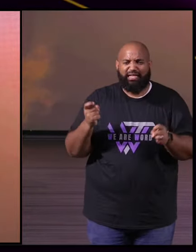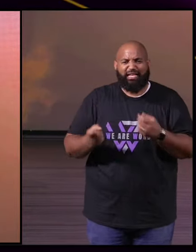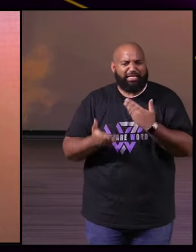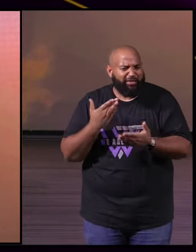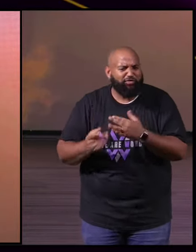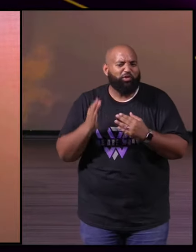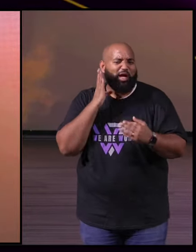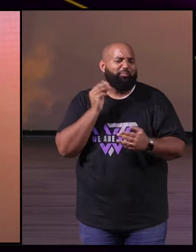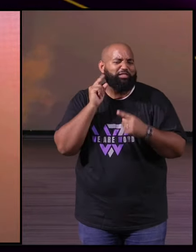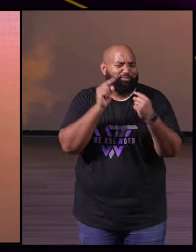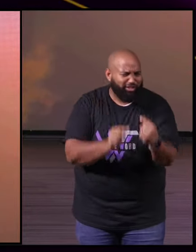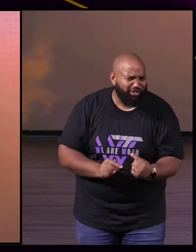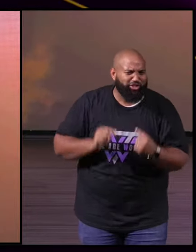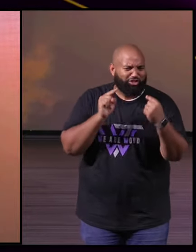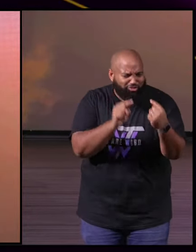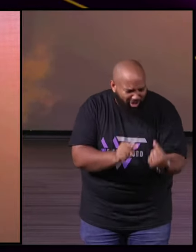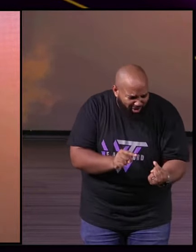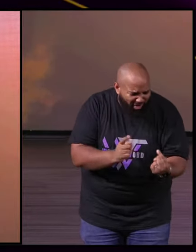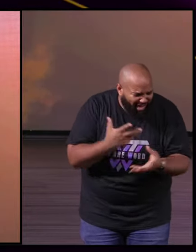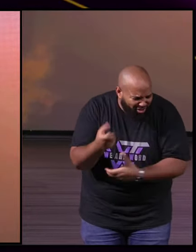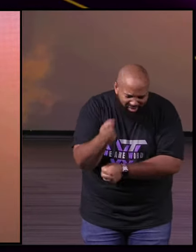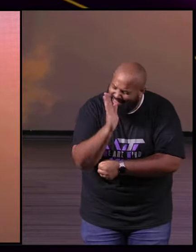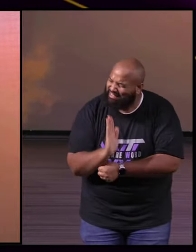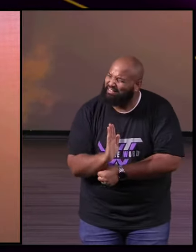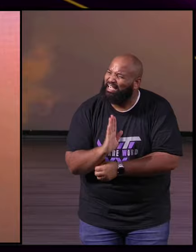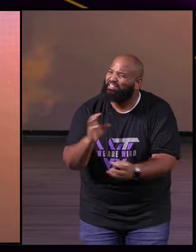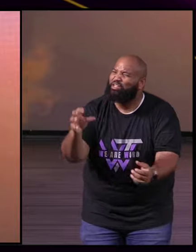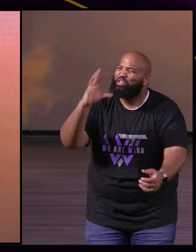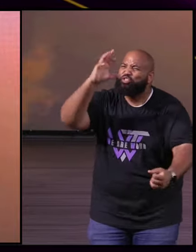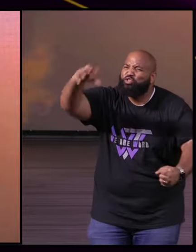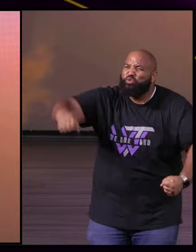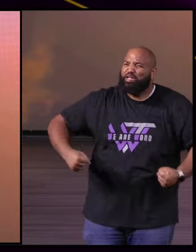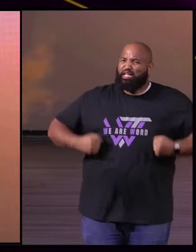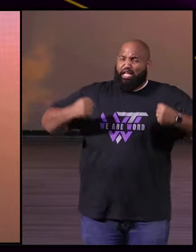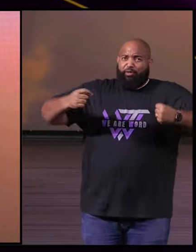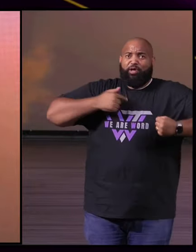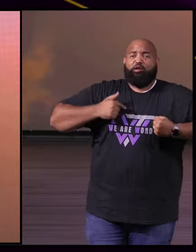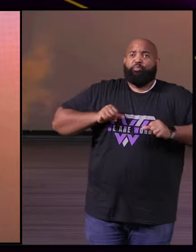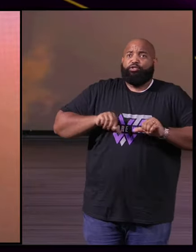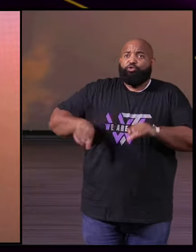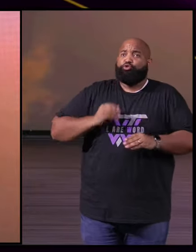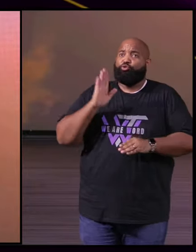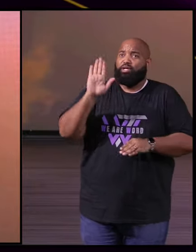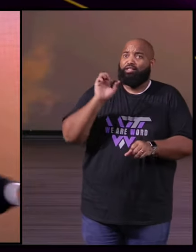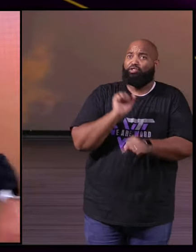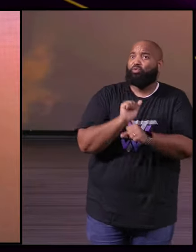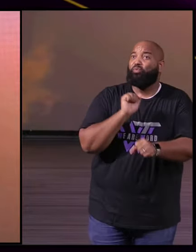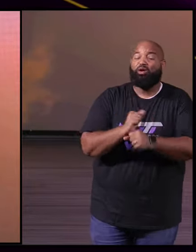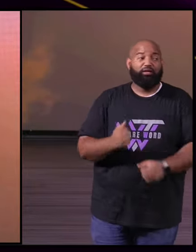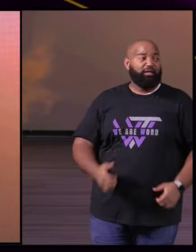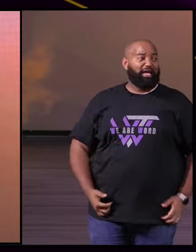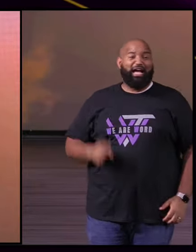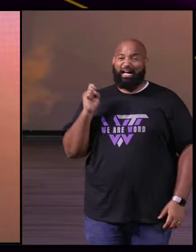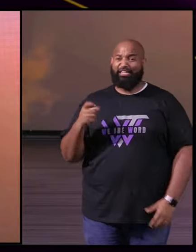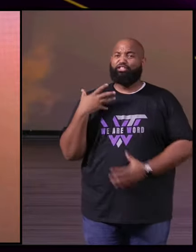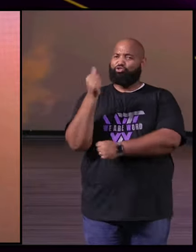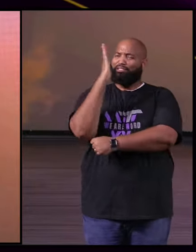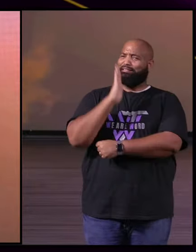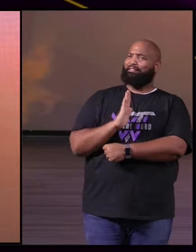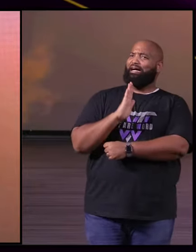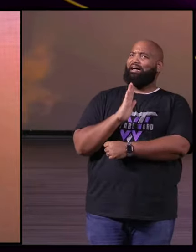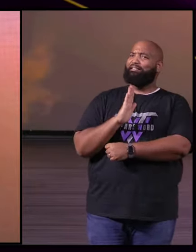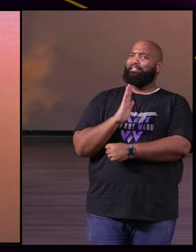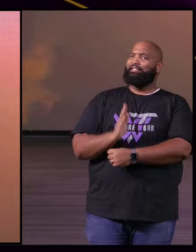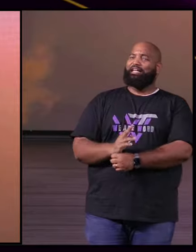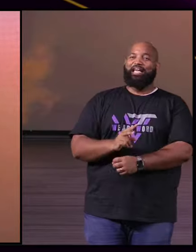my trials. I gotta know how to trust God to empower me to accomplish what He's calling me to do. I gotta learn how to trust God in